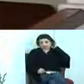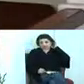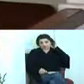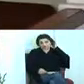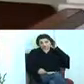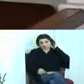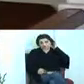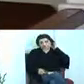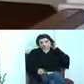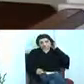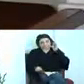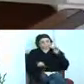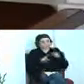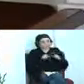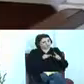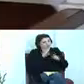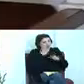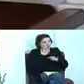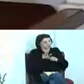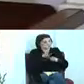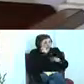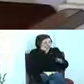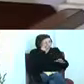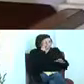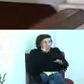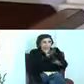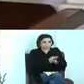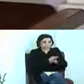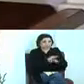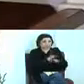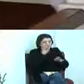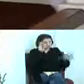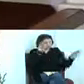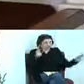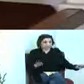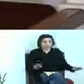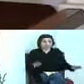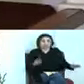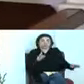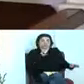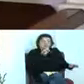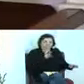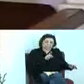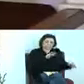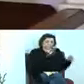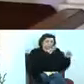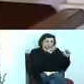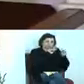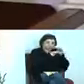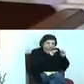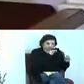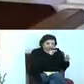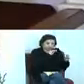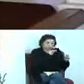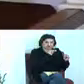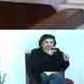When your faith and determination is fixed on going to your next